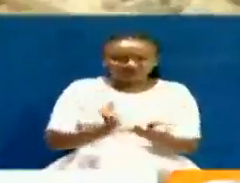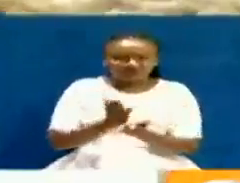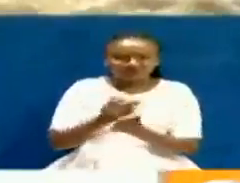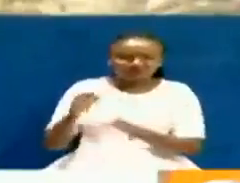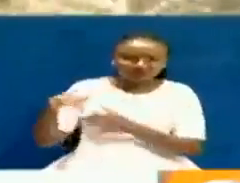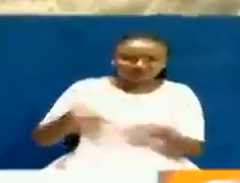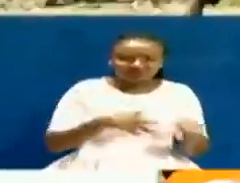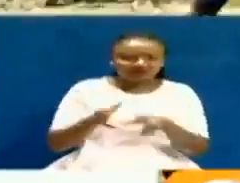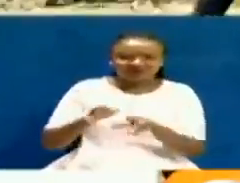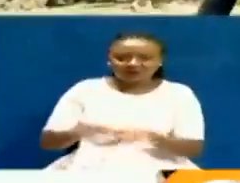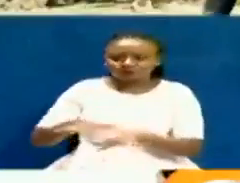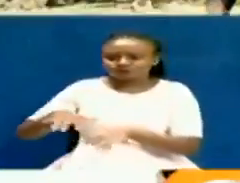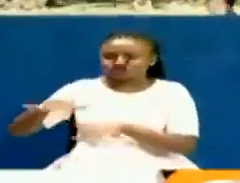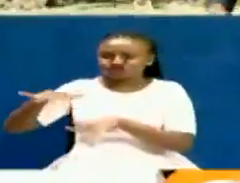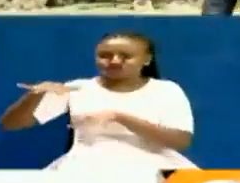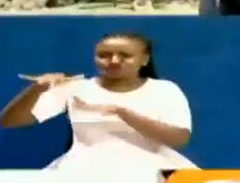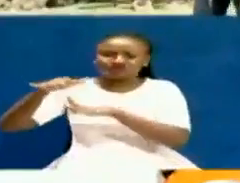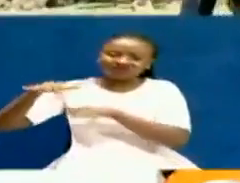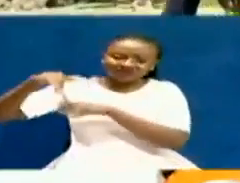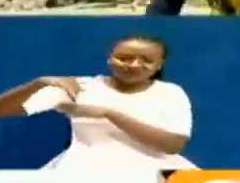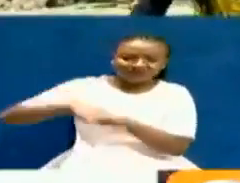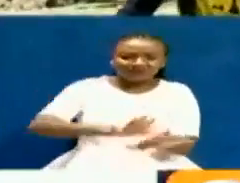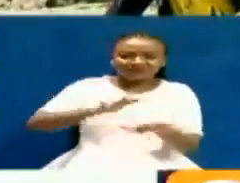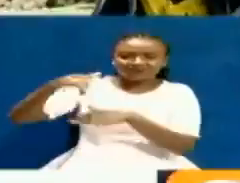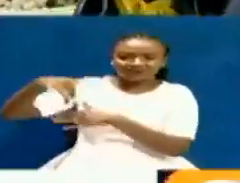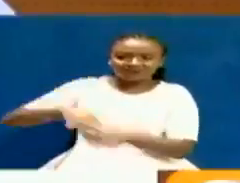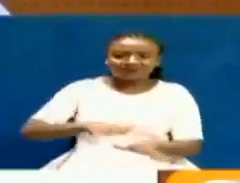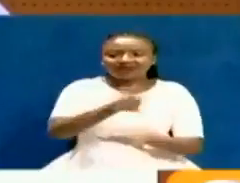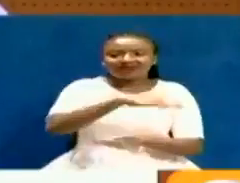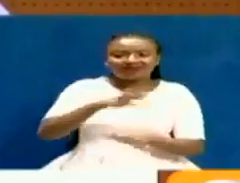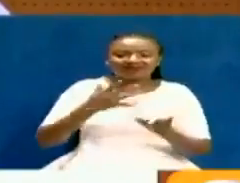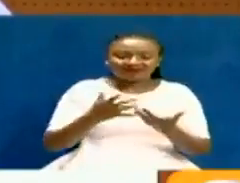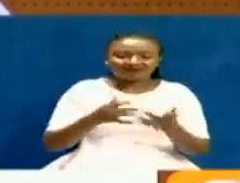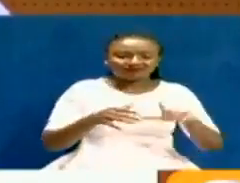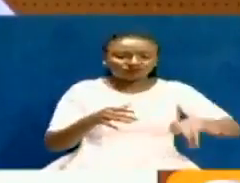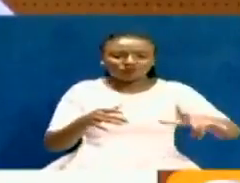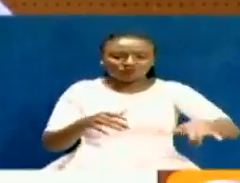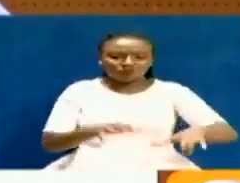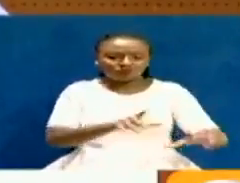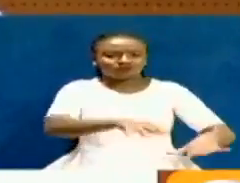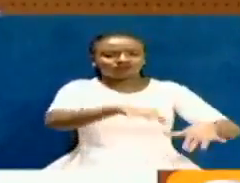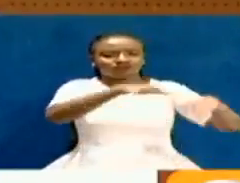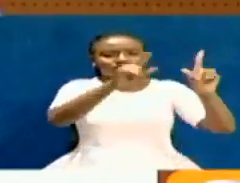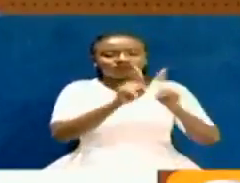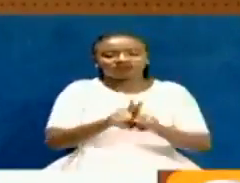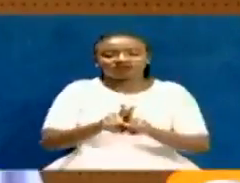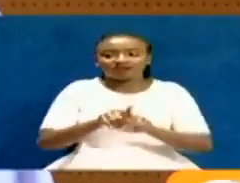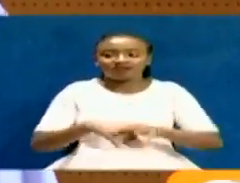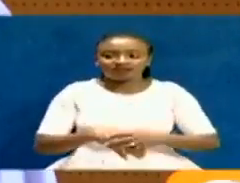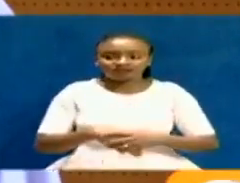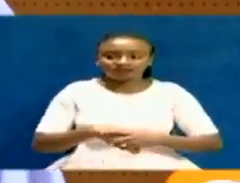the rivers swell, flooding results, especially in lowlands, all built-up areas. And this one was actually predicted during the